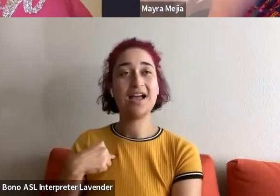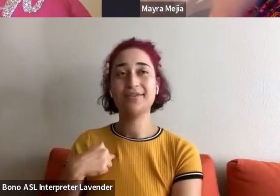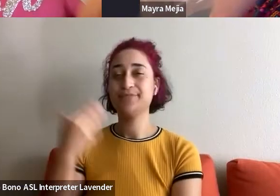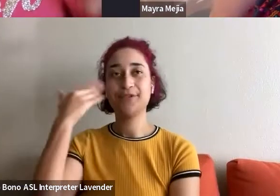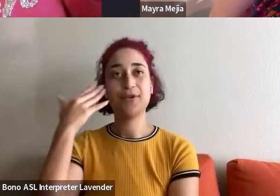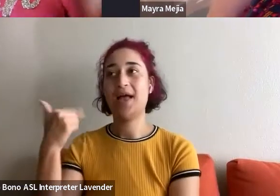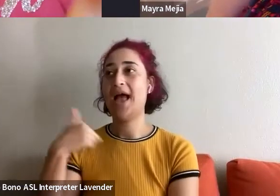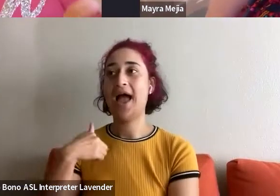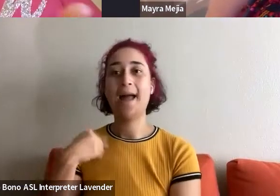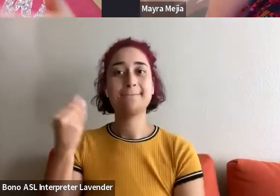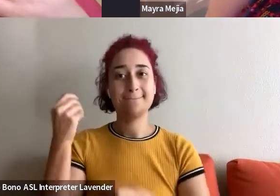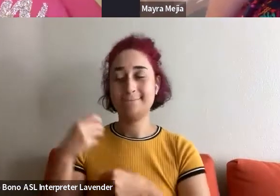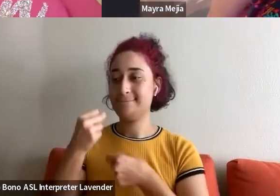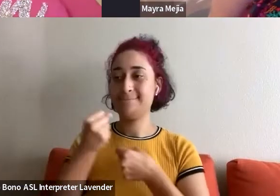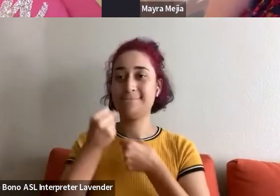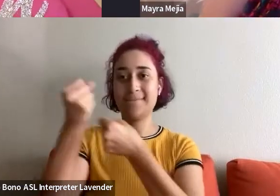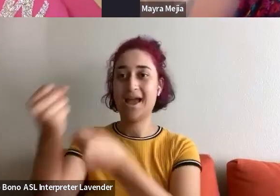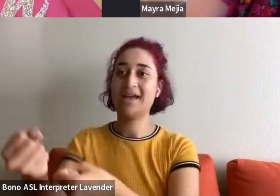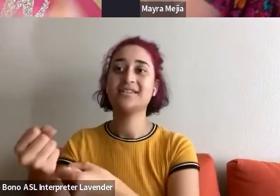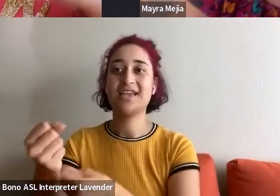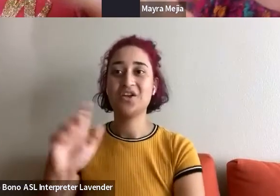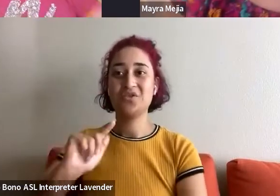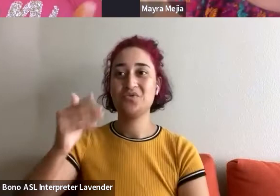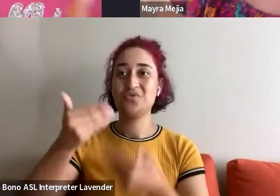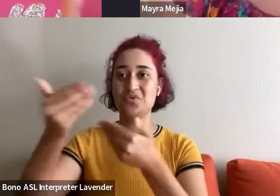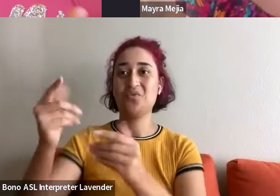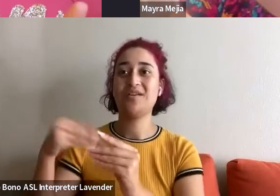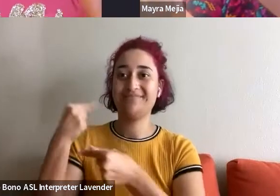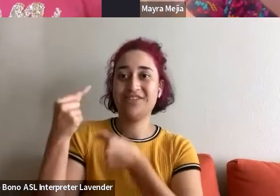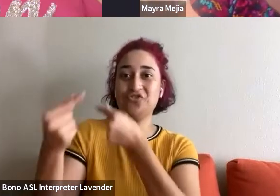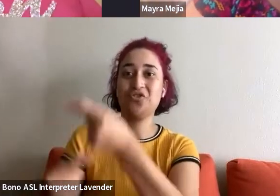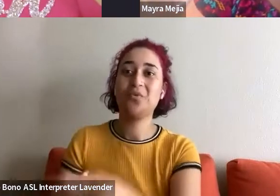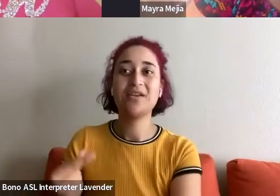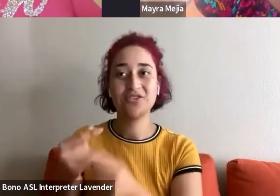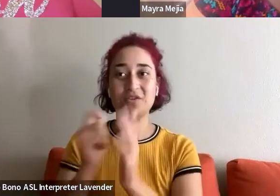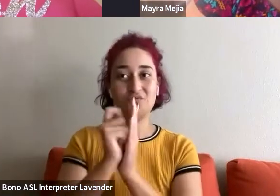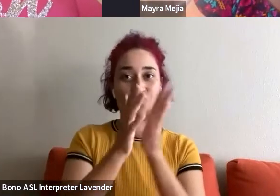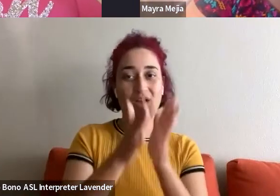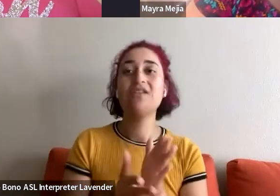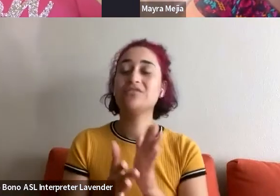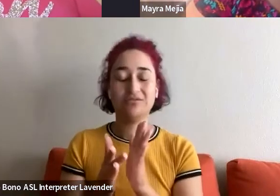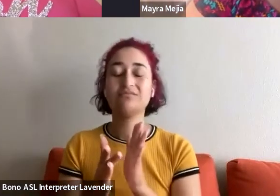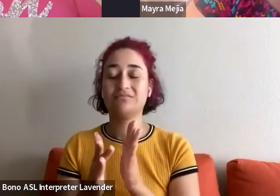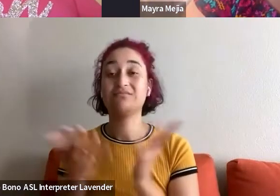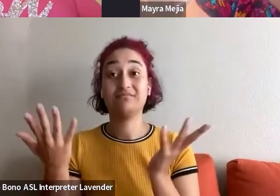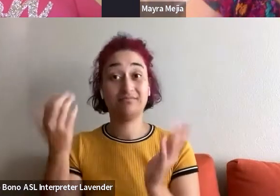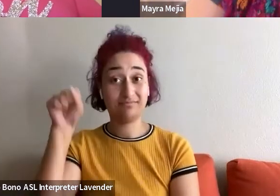I am passing the torch to you. You are the next generation of journalists and writers. Yeah.